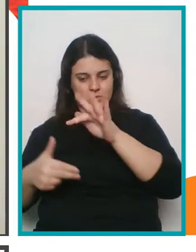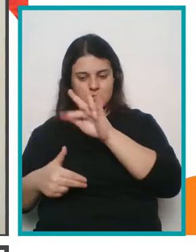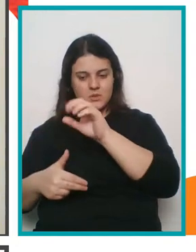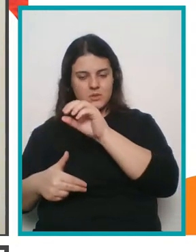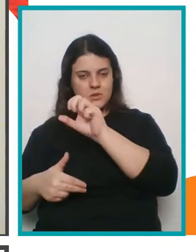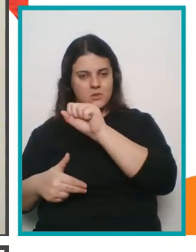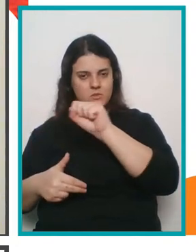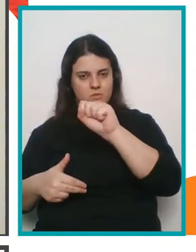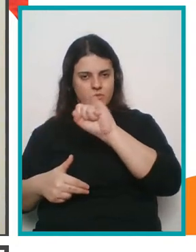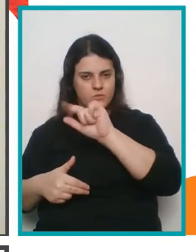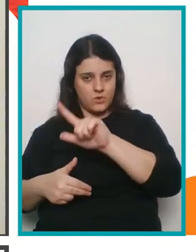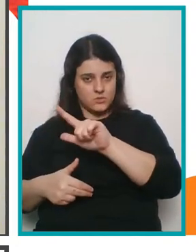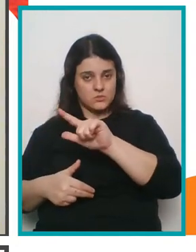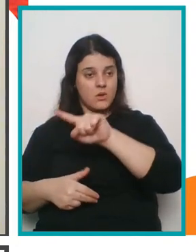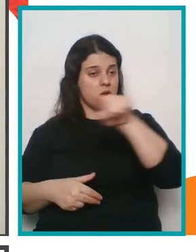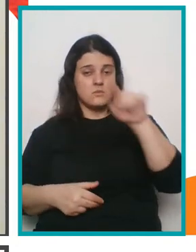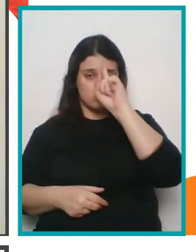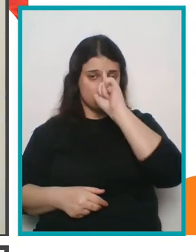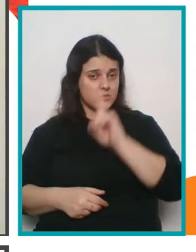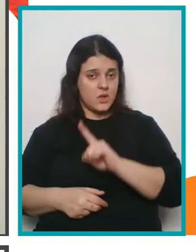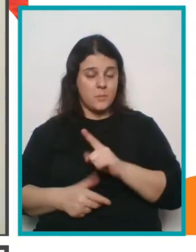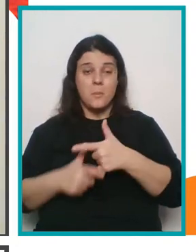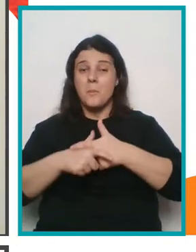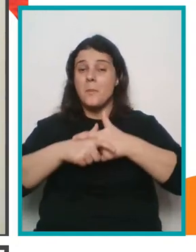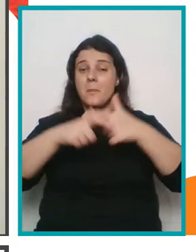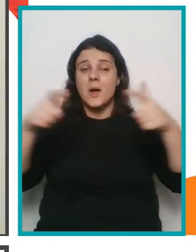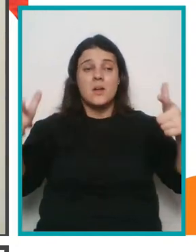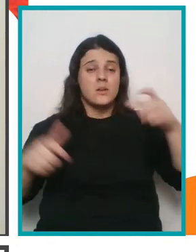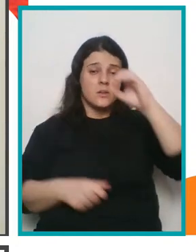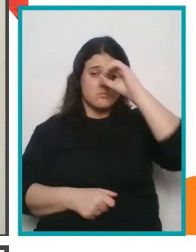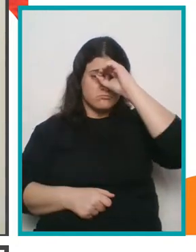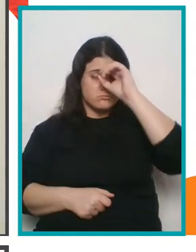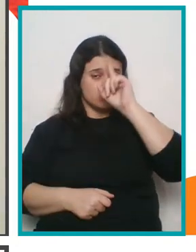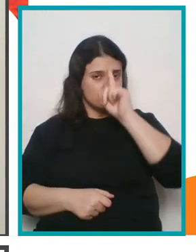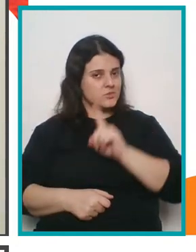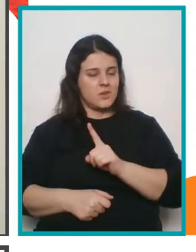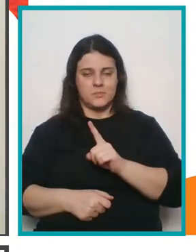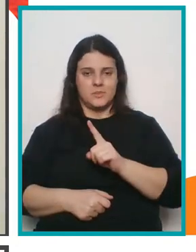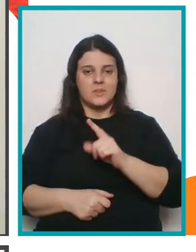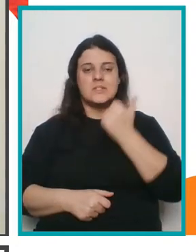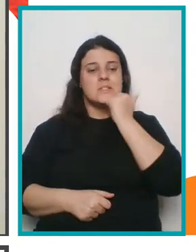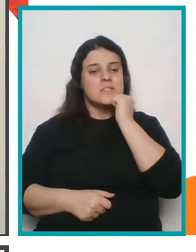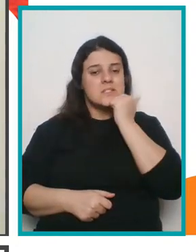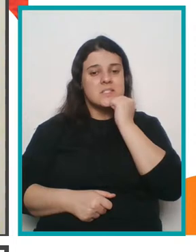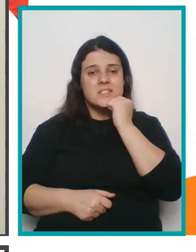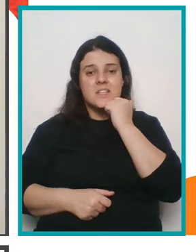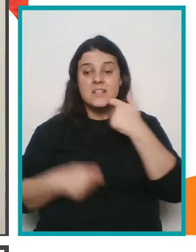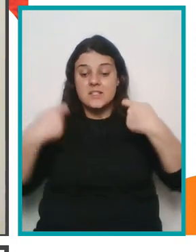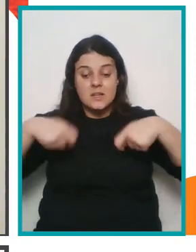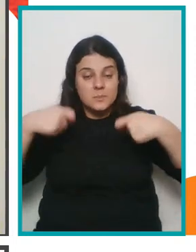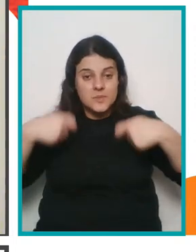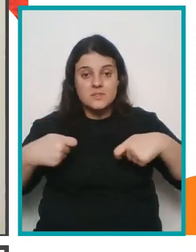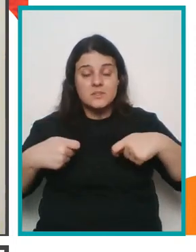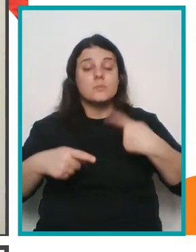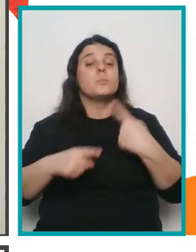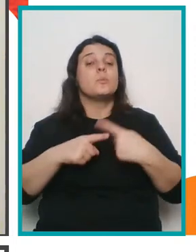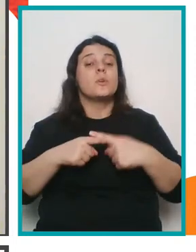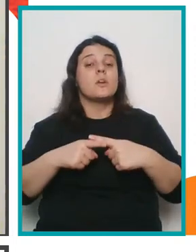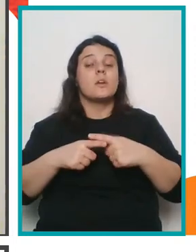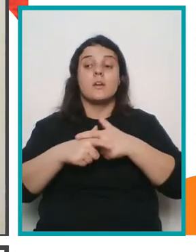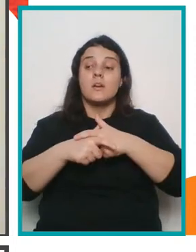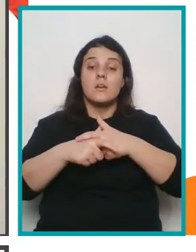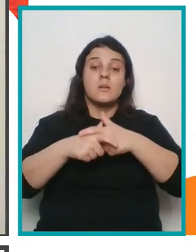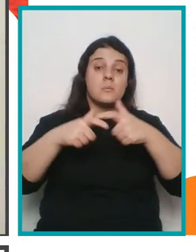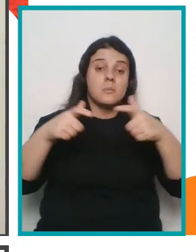been taught about the science of climate change. They don't know these facts. They don't know that